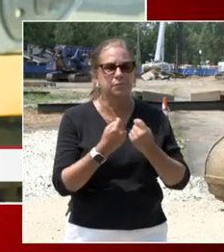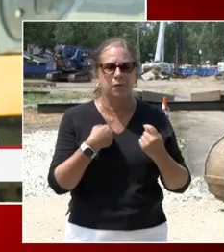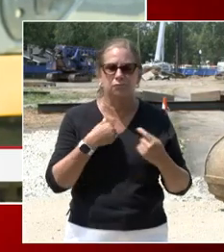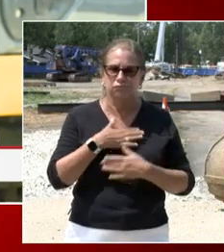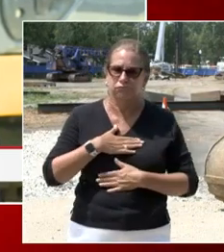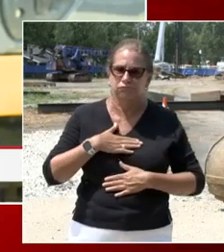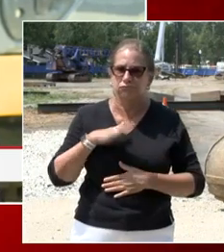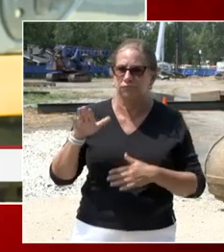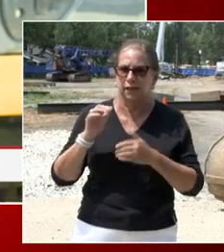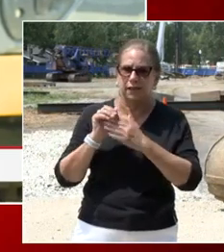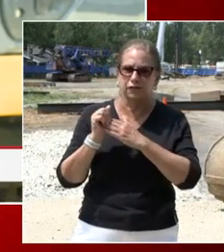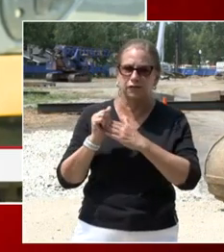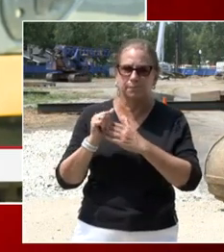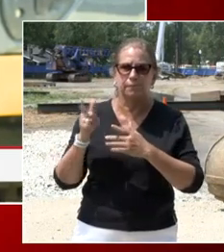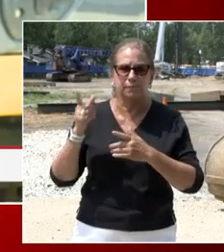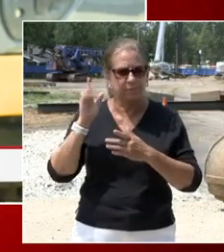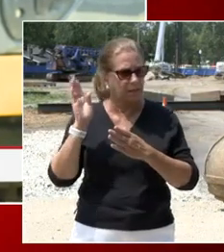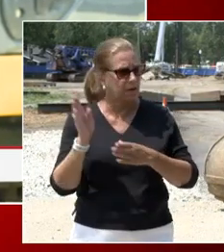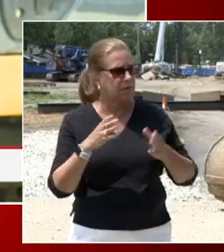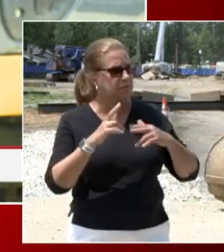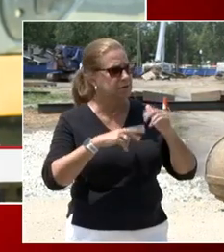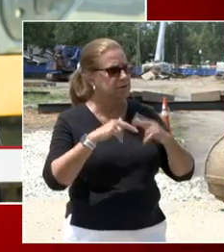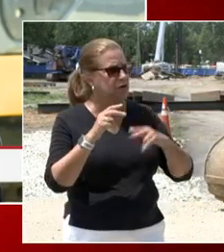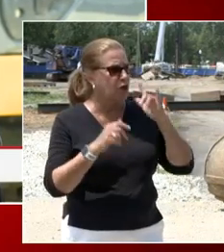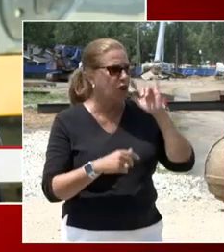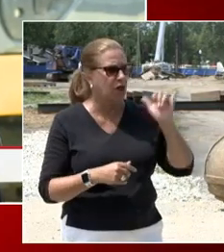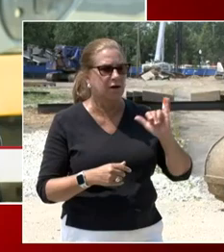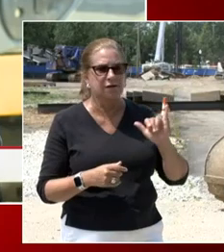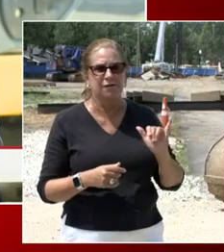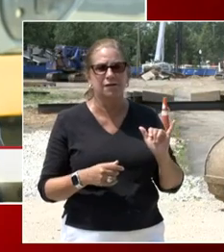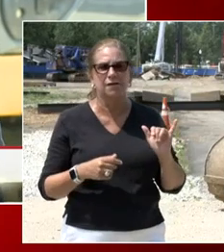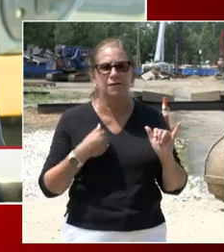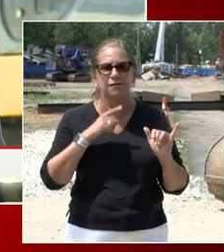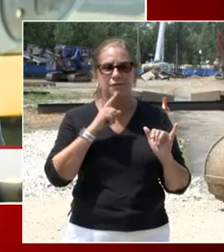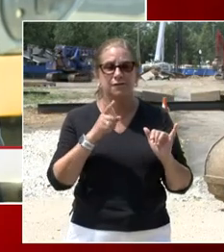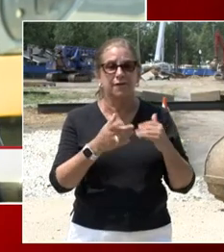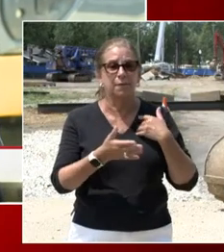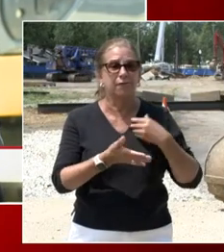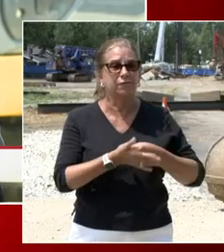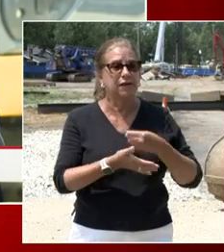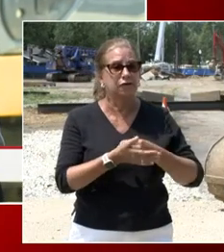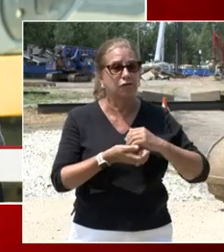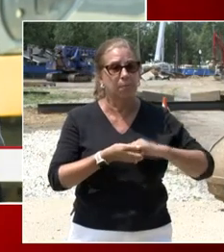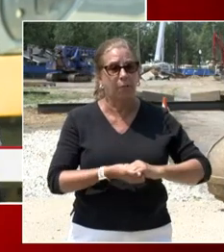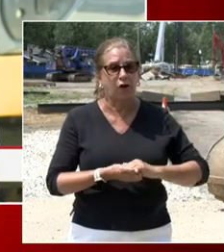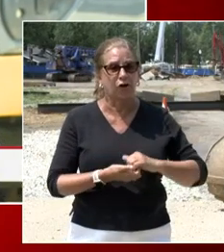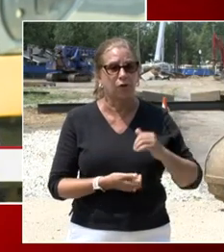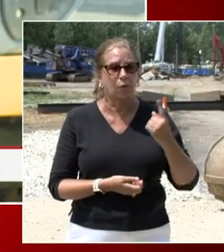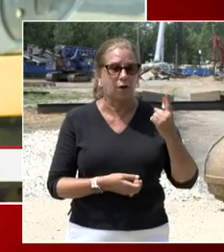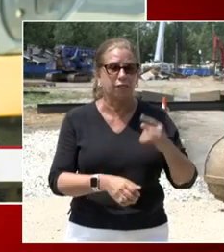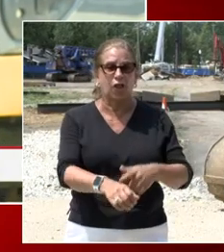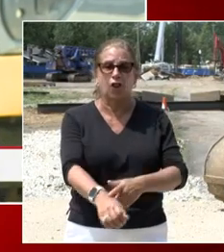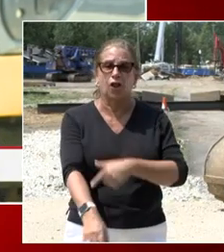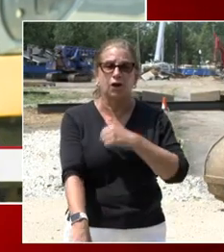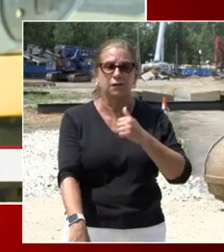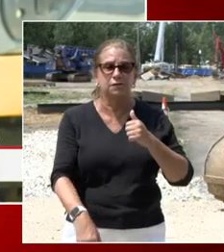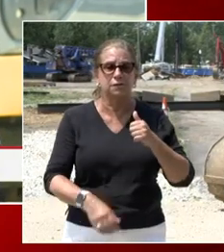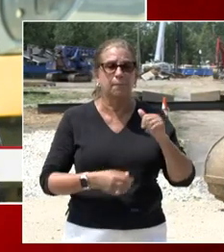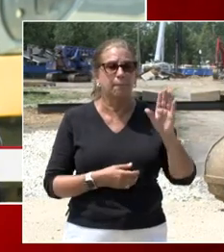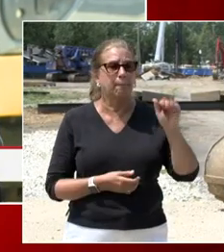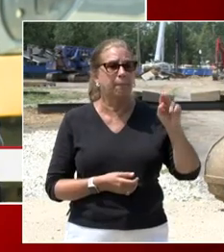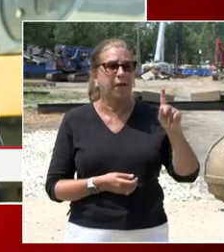want to thank our financial partners at Truist, one of the largest banks and institutions in our region. Thank you for your